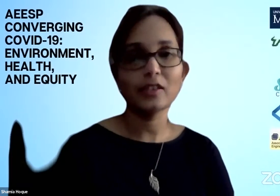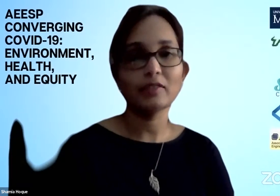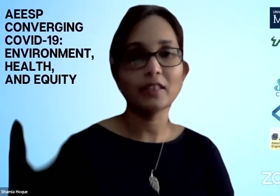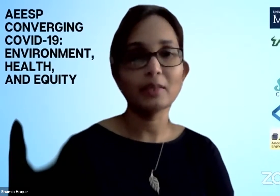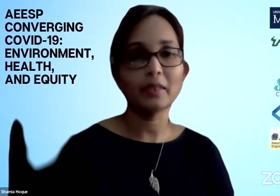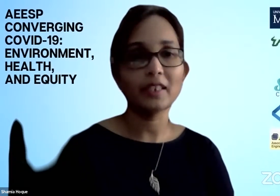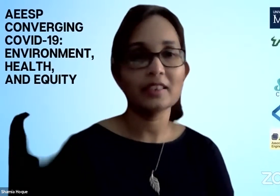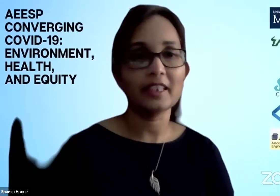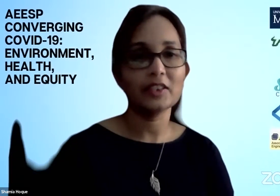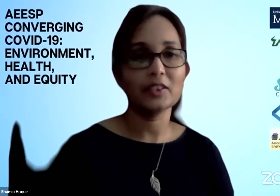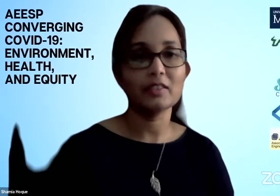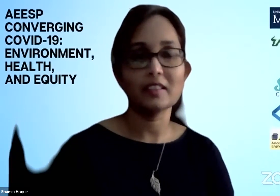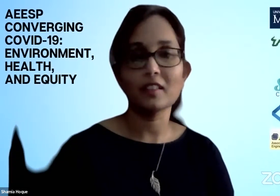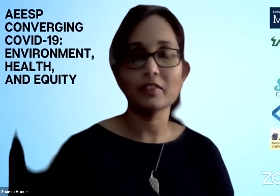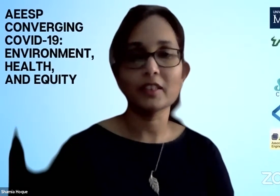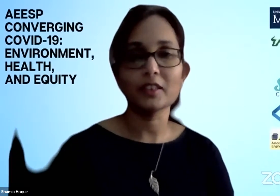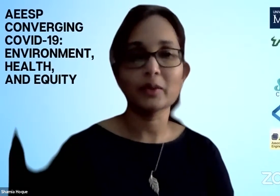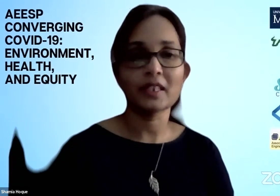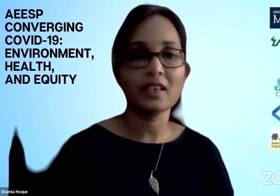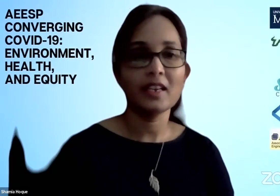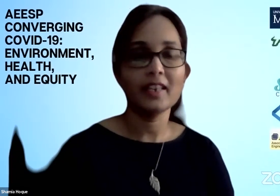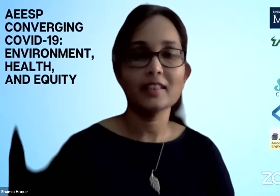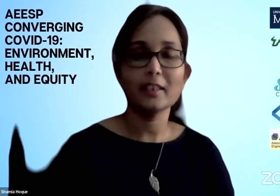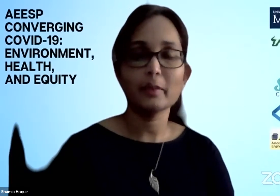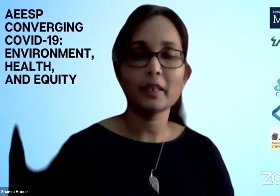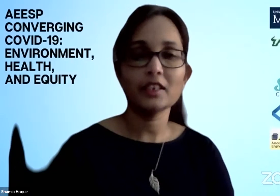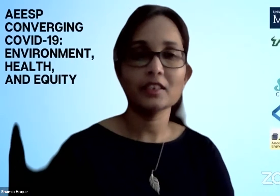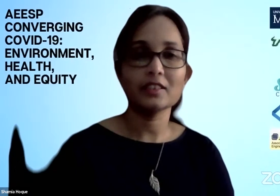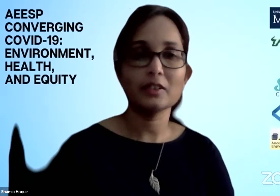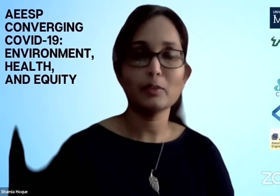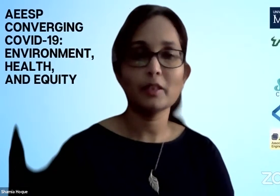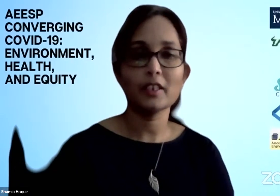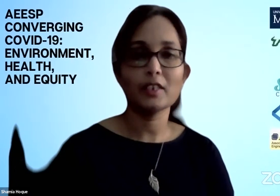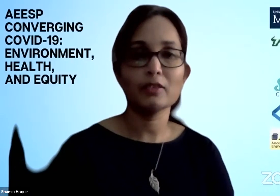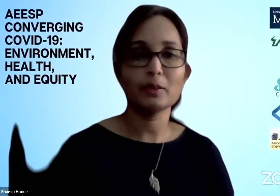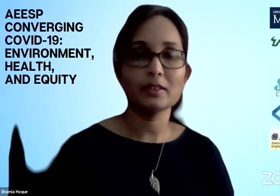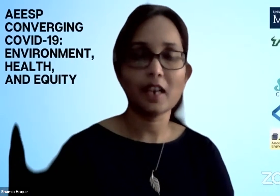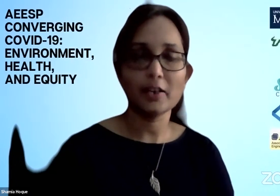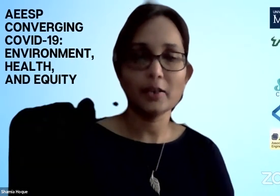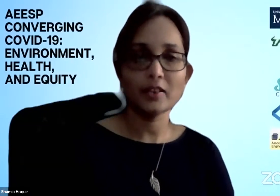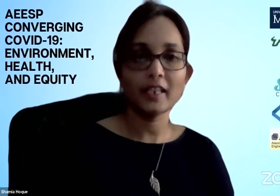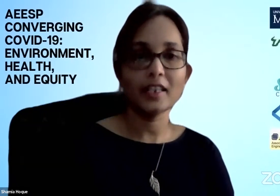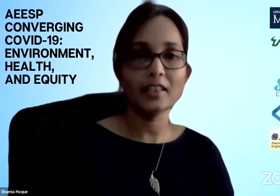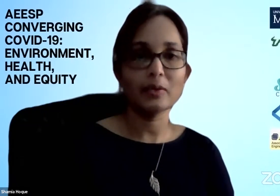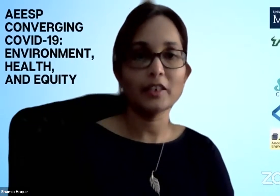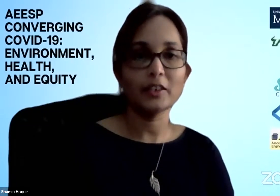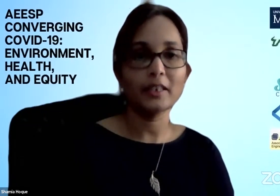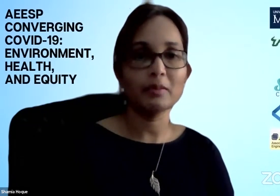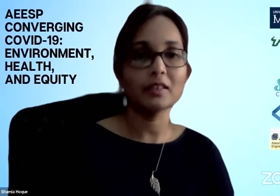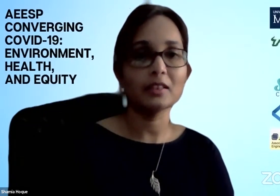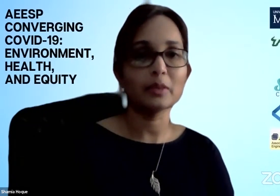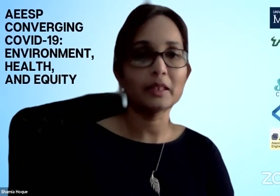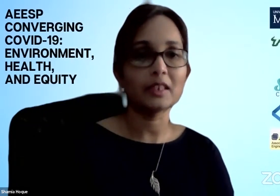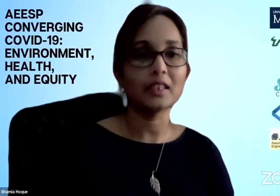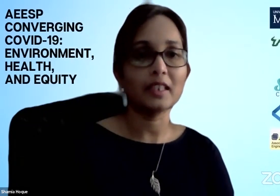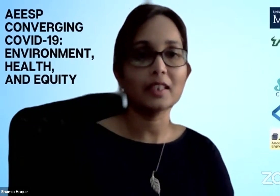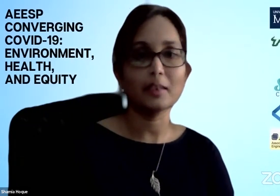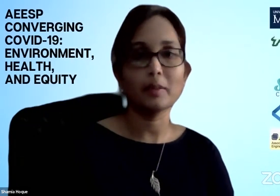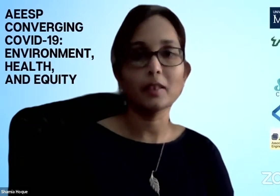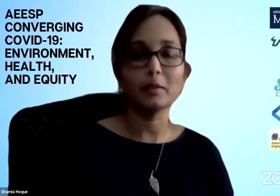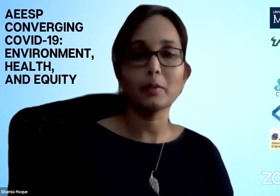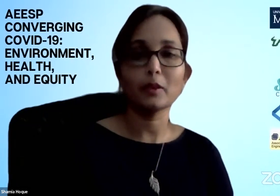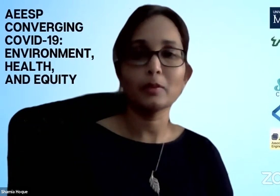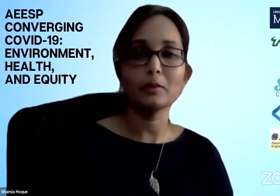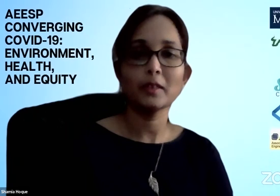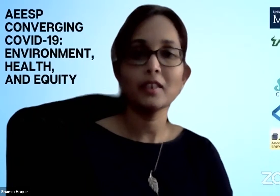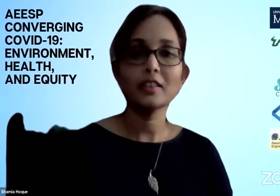all the science you have done, but at least get to the results right away. And as Young mentioned, you have to be careful about how you say it, otherwise you get misinterpreted, and that